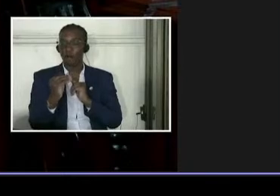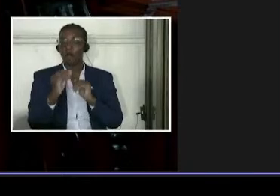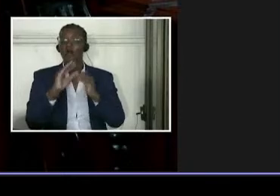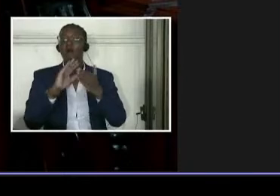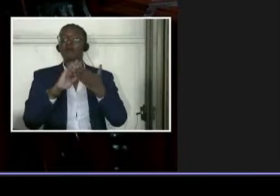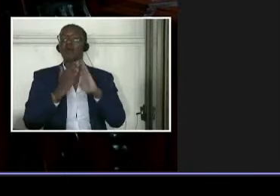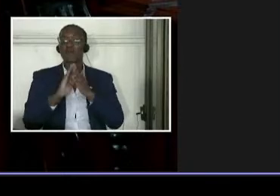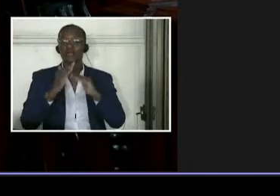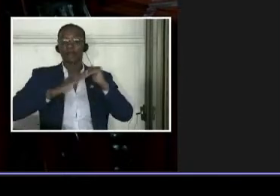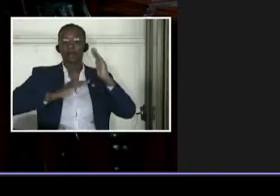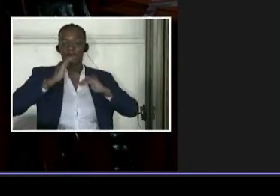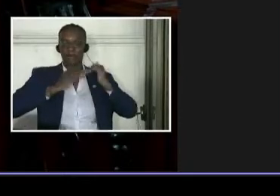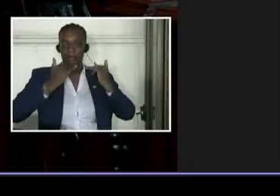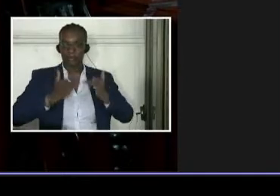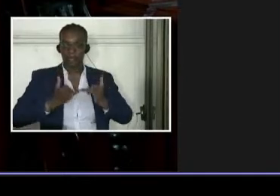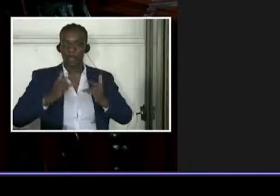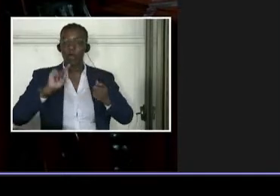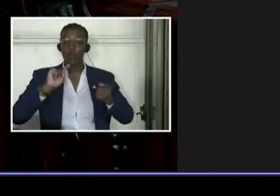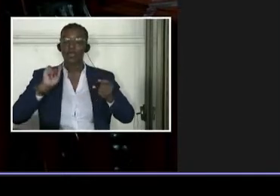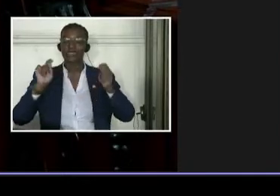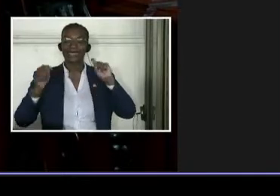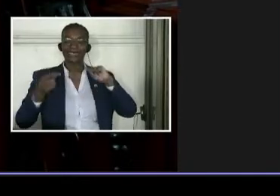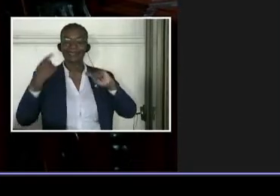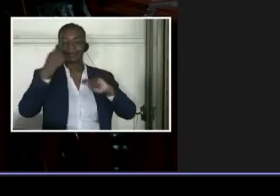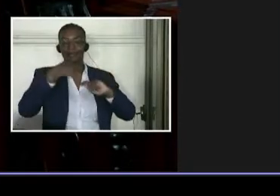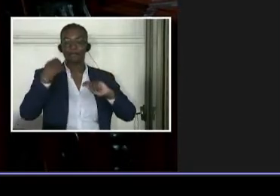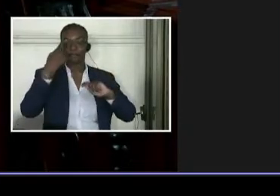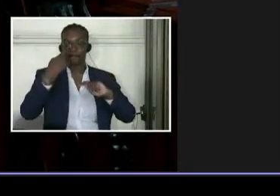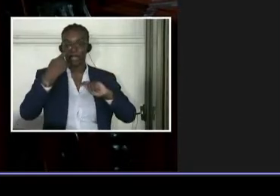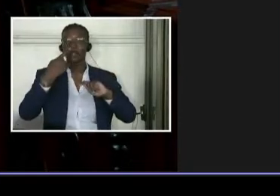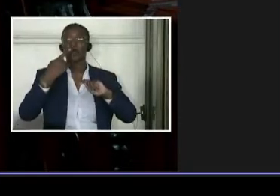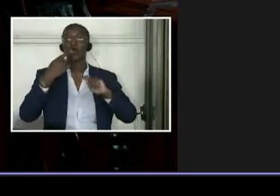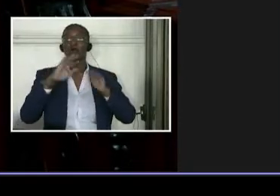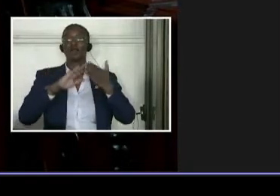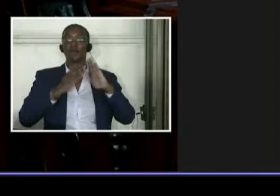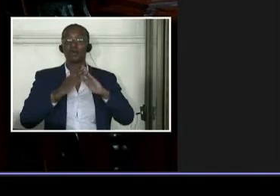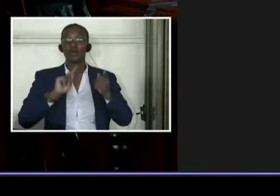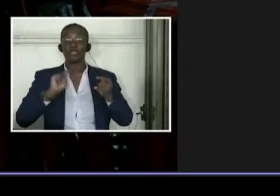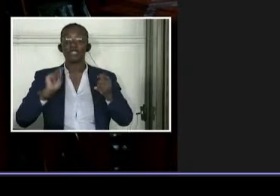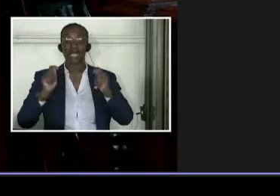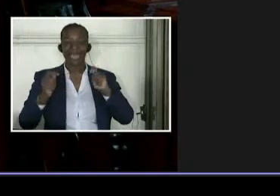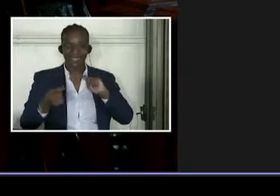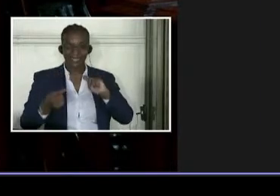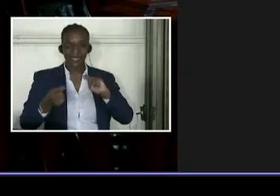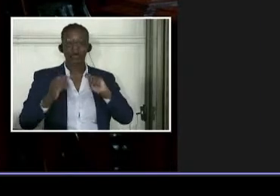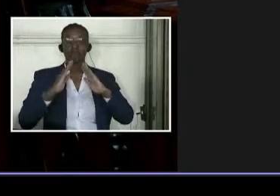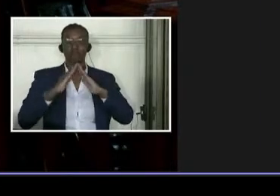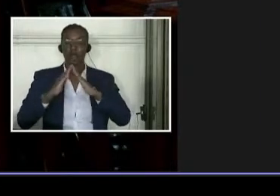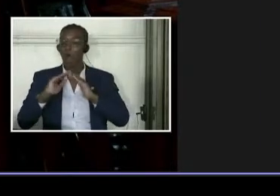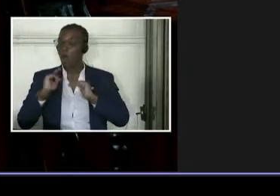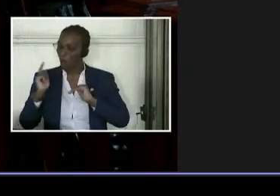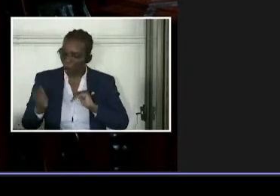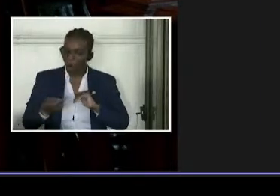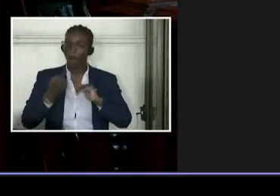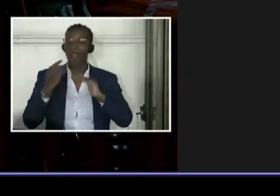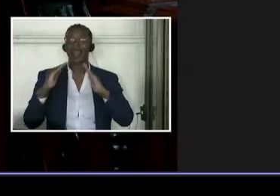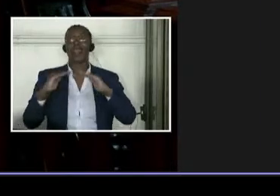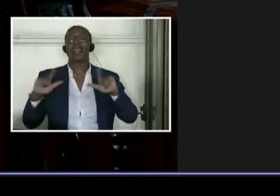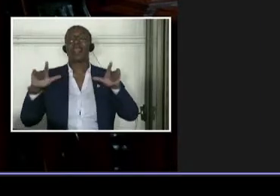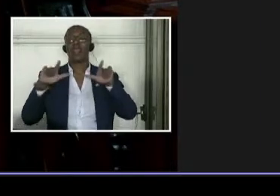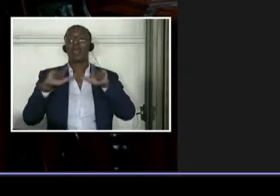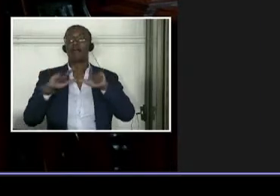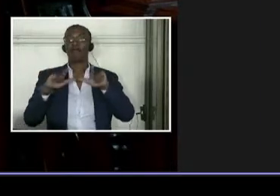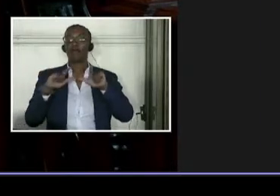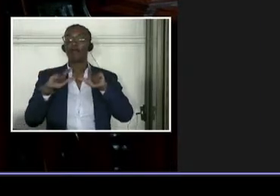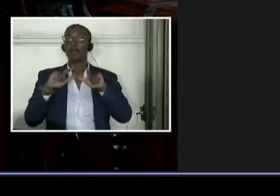built. It means the province, we're changing the face of the province. We're changing the spaces of human settlements at all level and facets. The